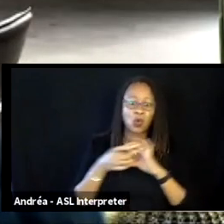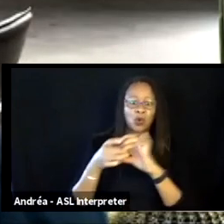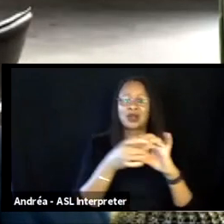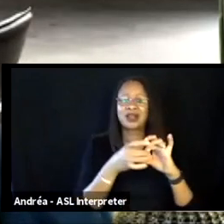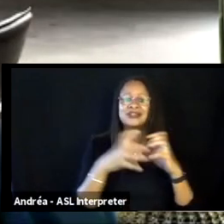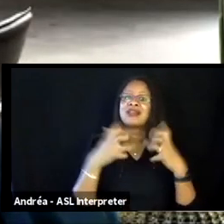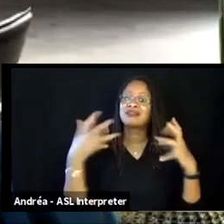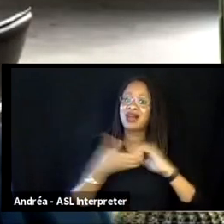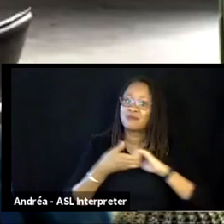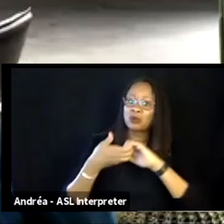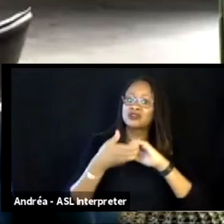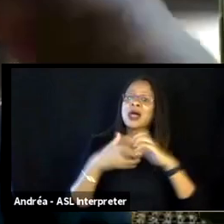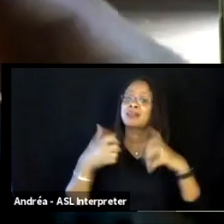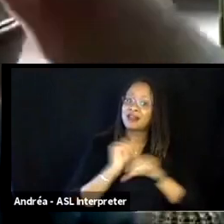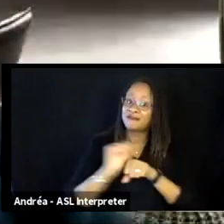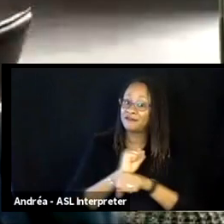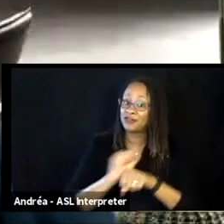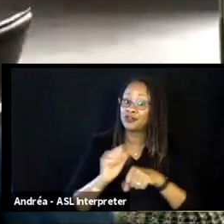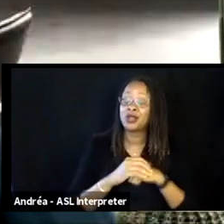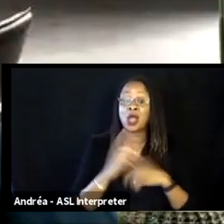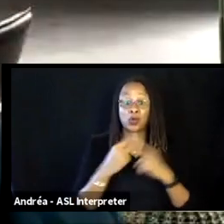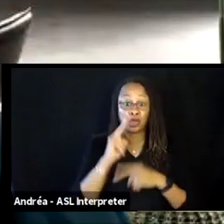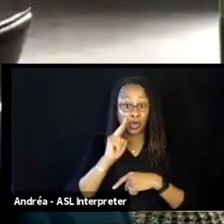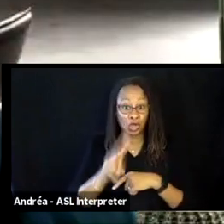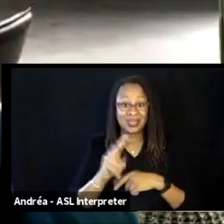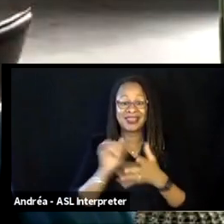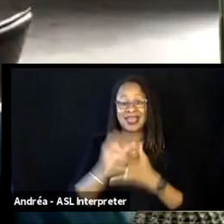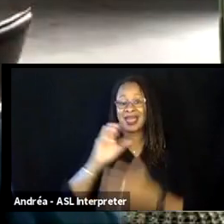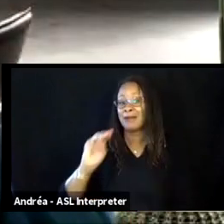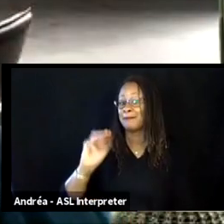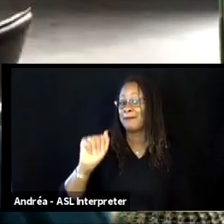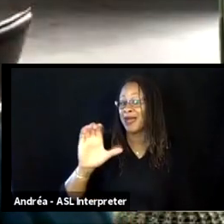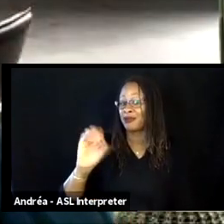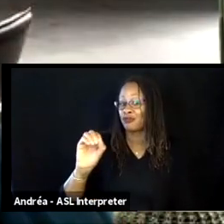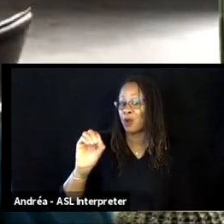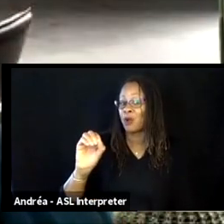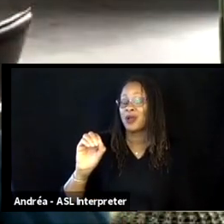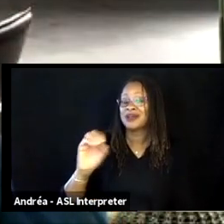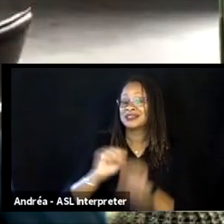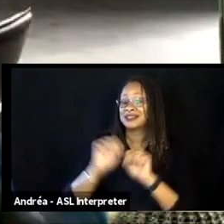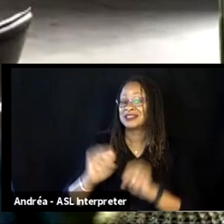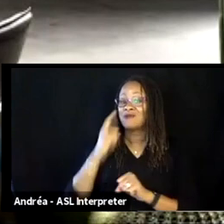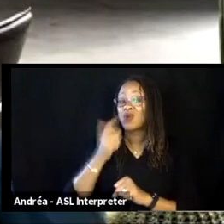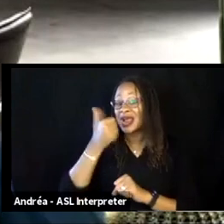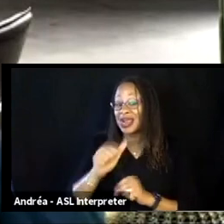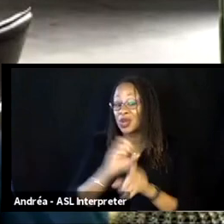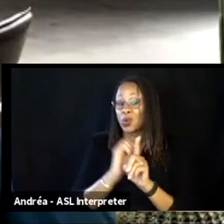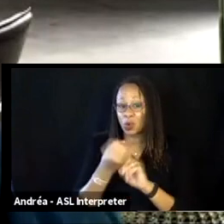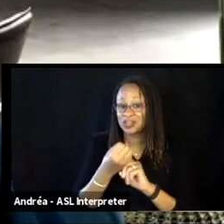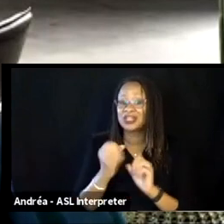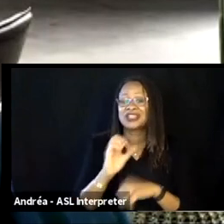effort. So when you look at that, at least macro system for any organization of any size, at least you can